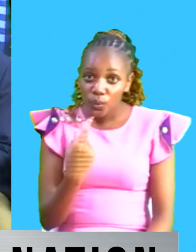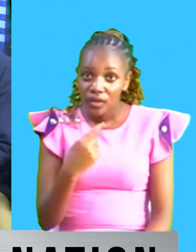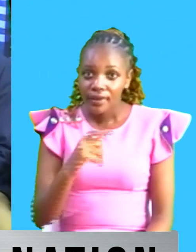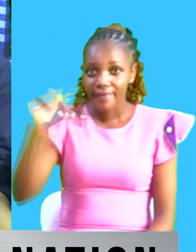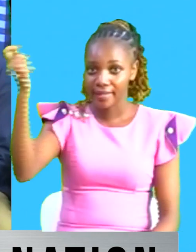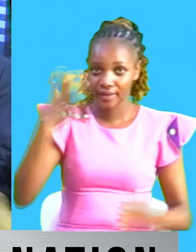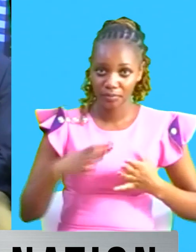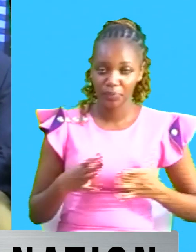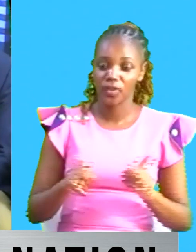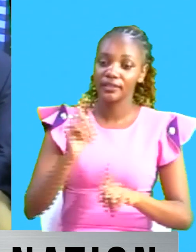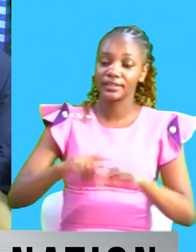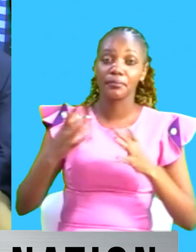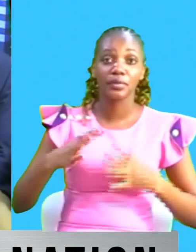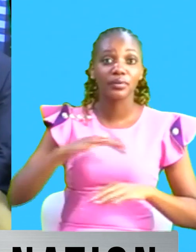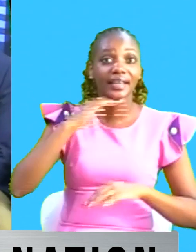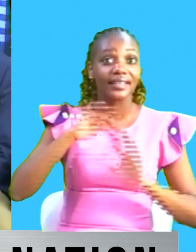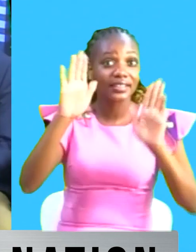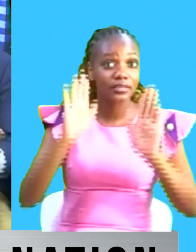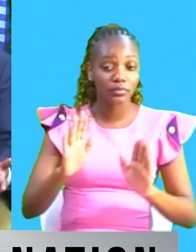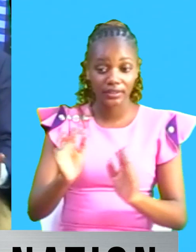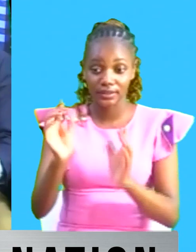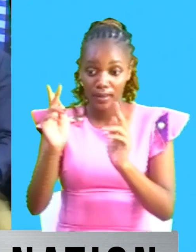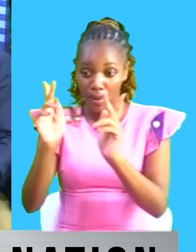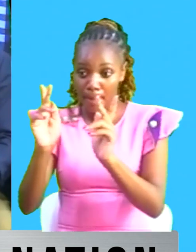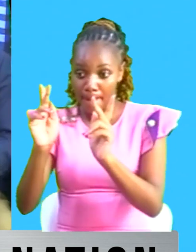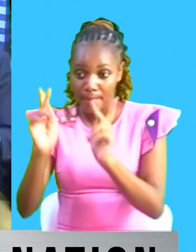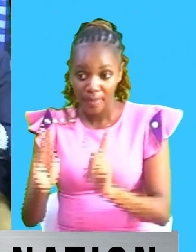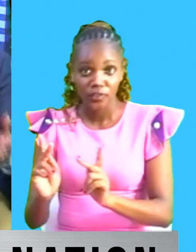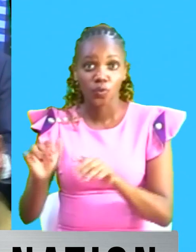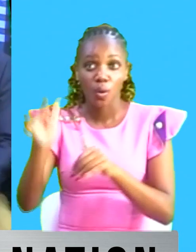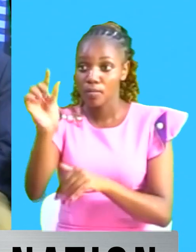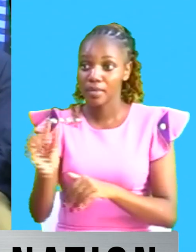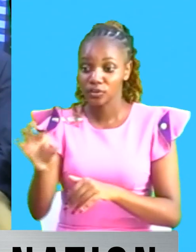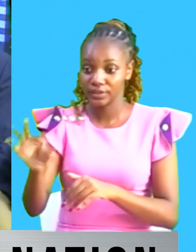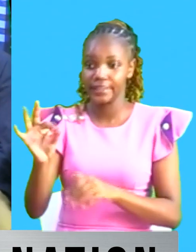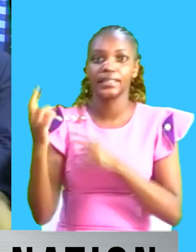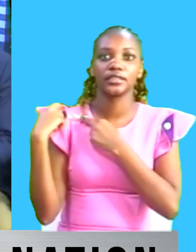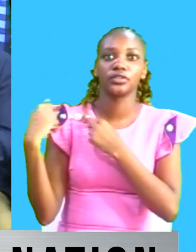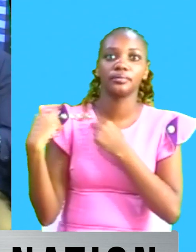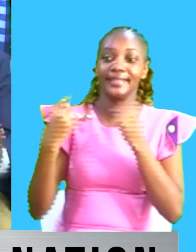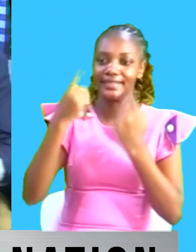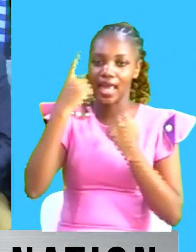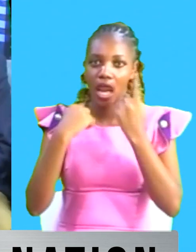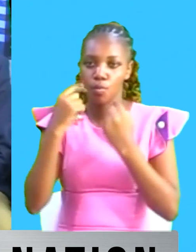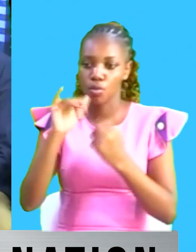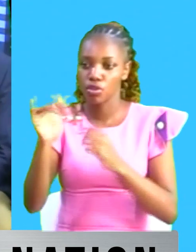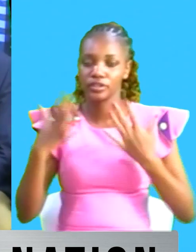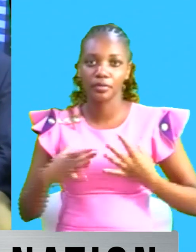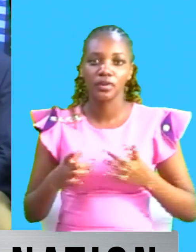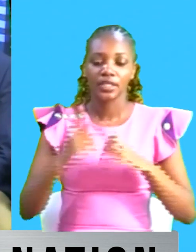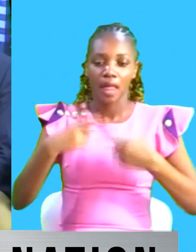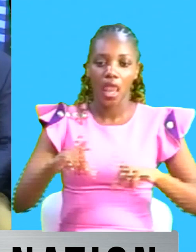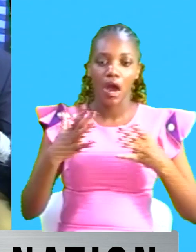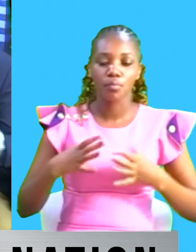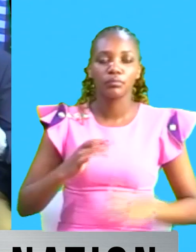lives are lost, it's important somebody to take charge and say that we want to mourn those people and to allow people to at